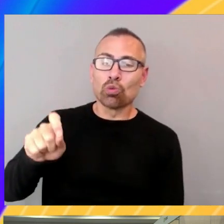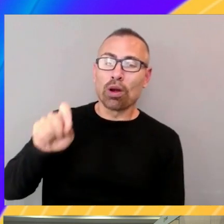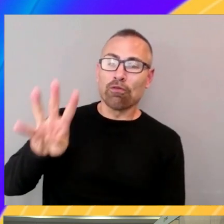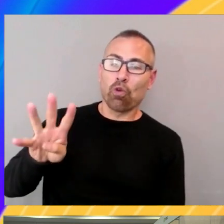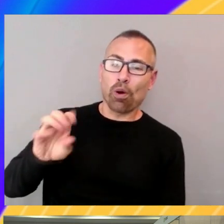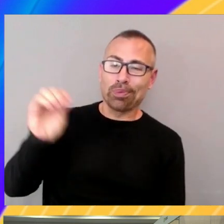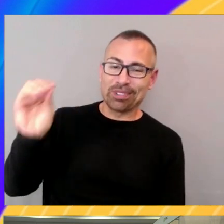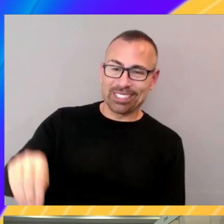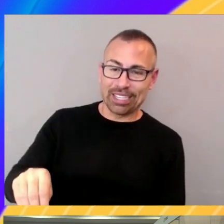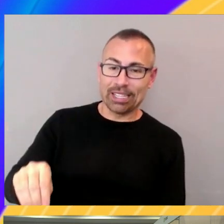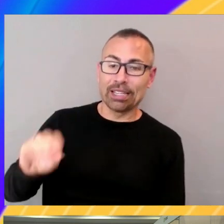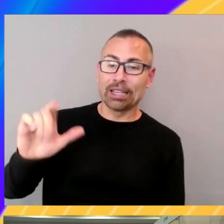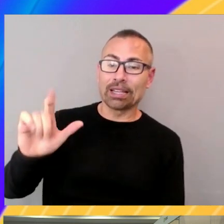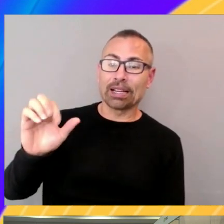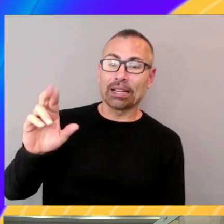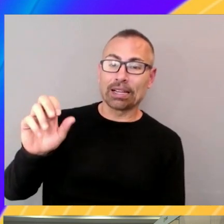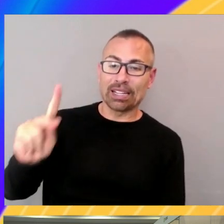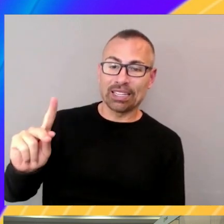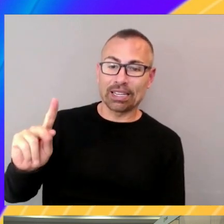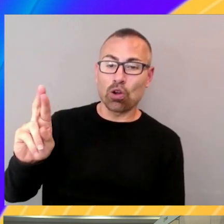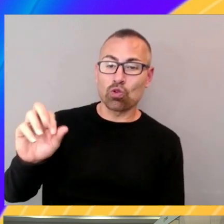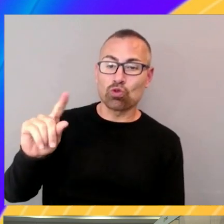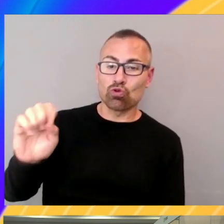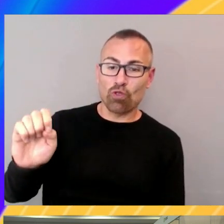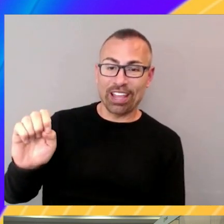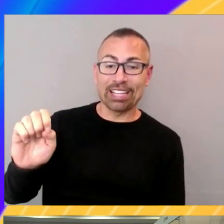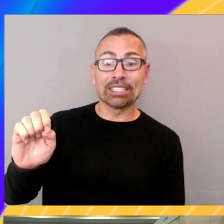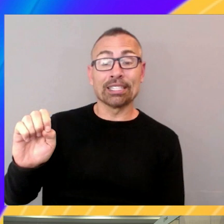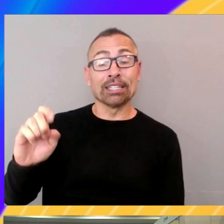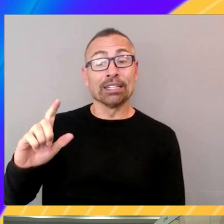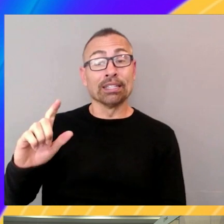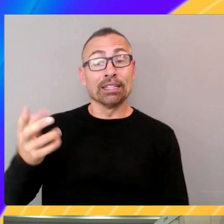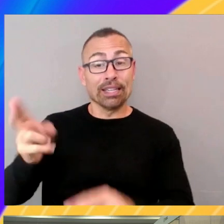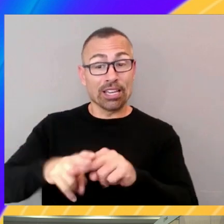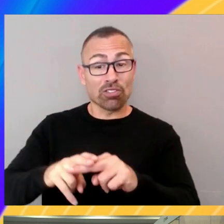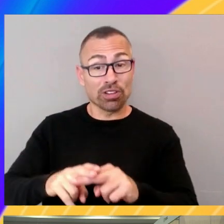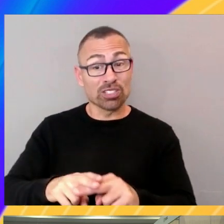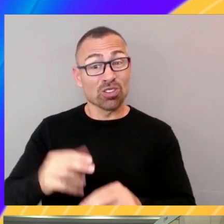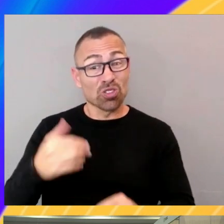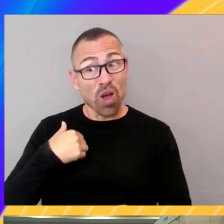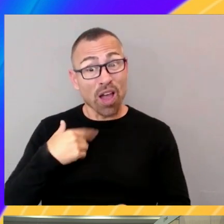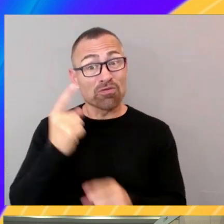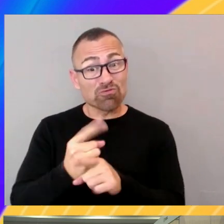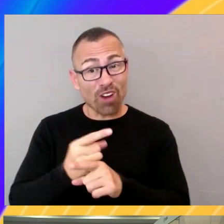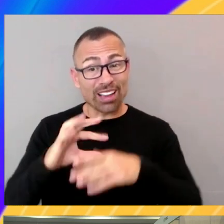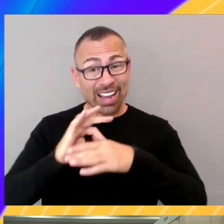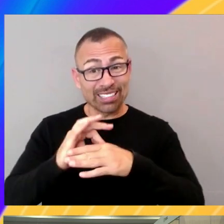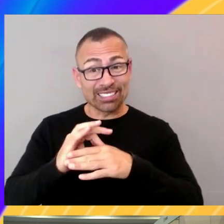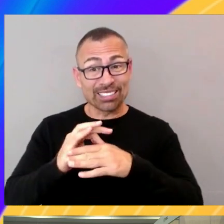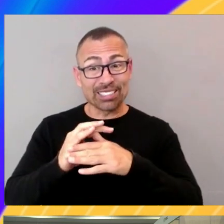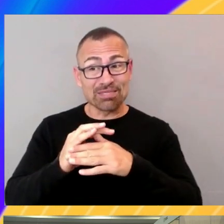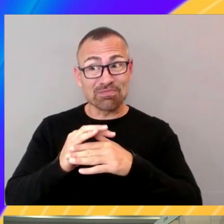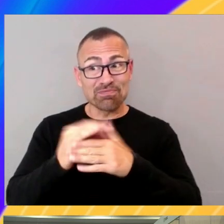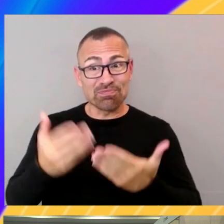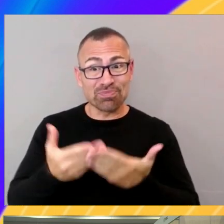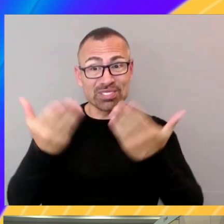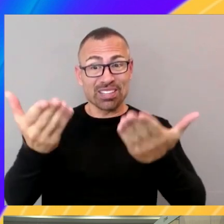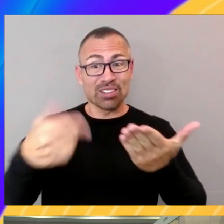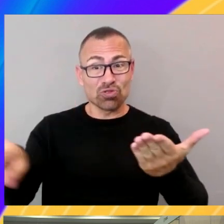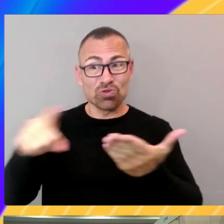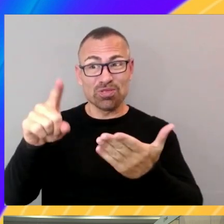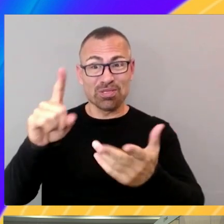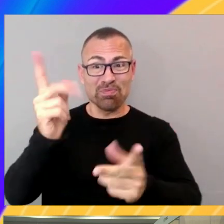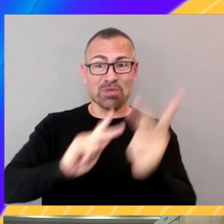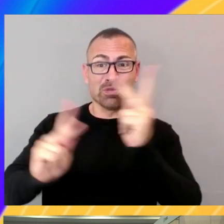click rate increase, right? So you're getting the right content in front of the right people. Yes. I mean, I think at